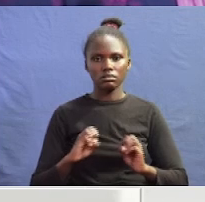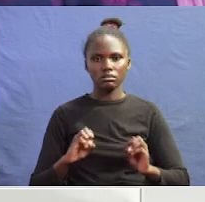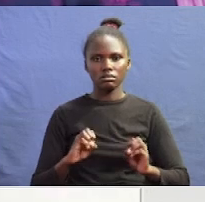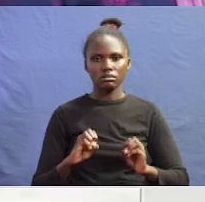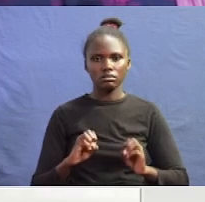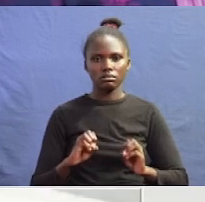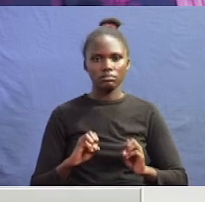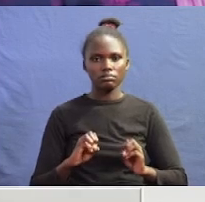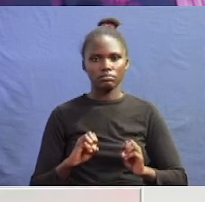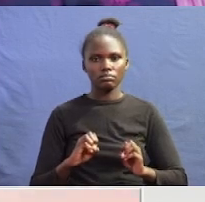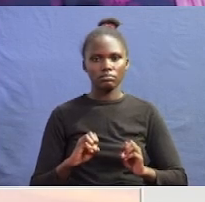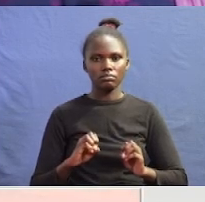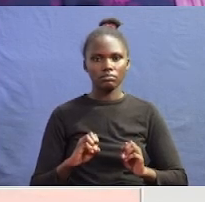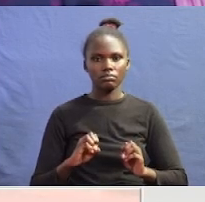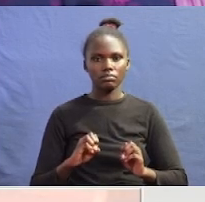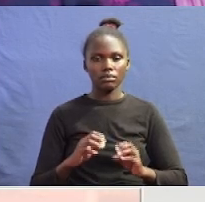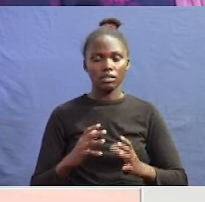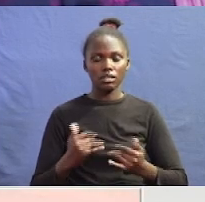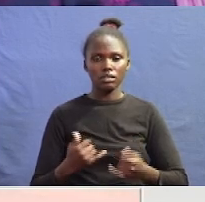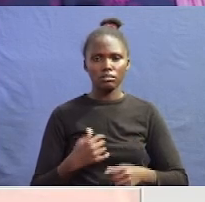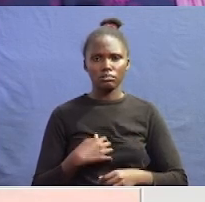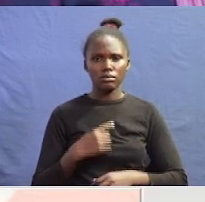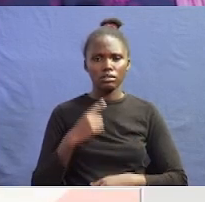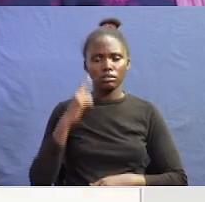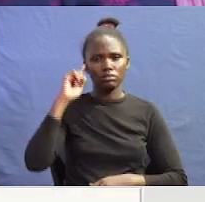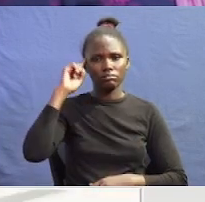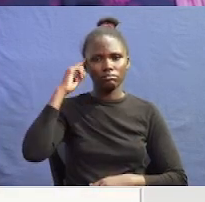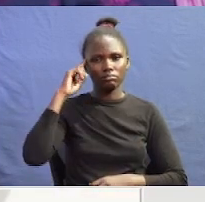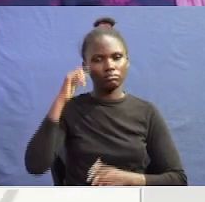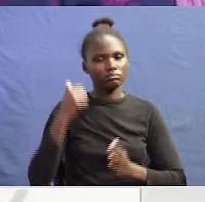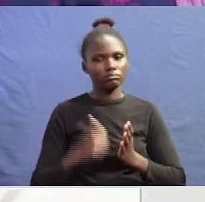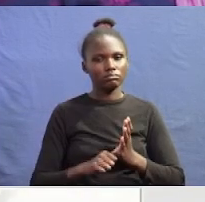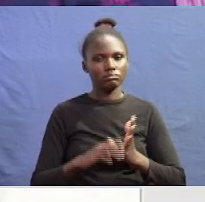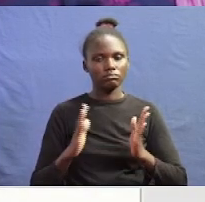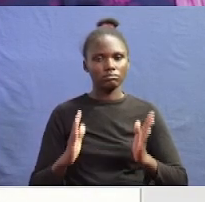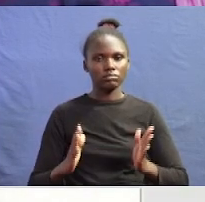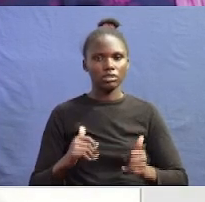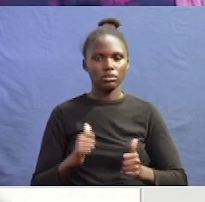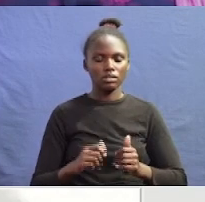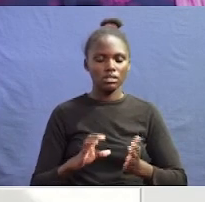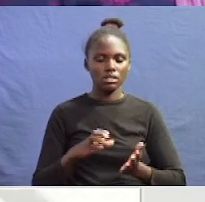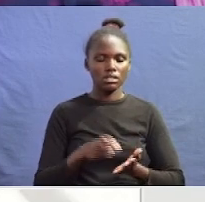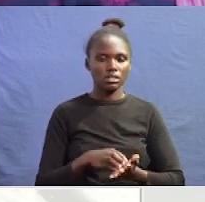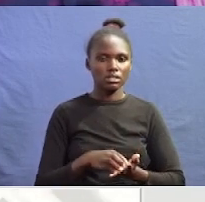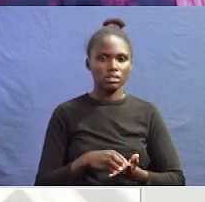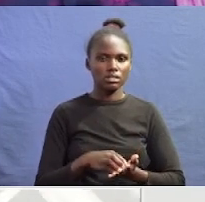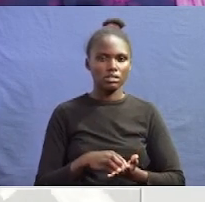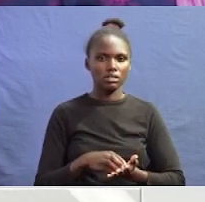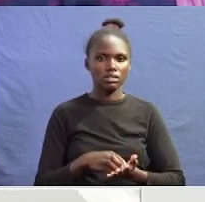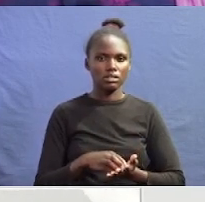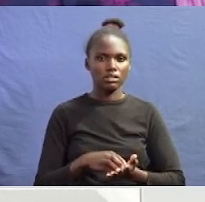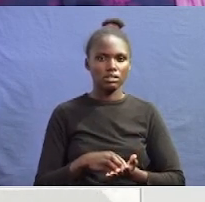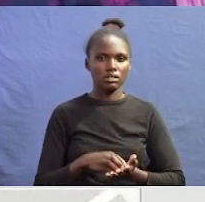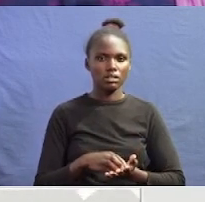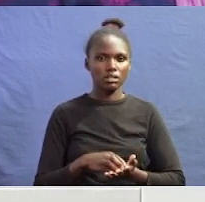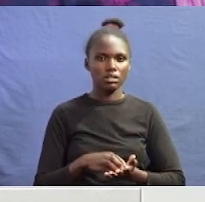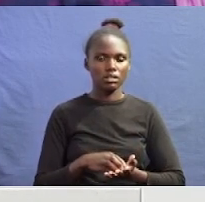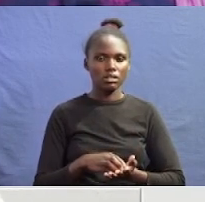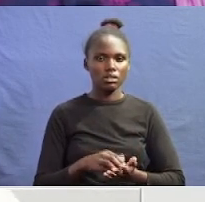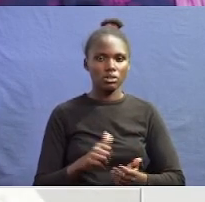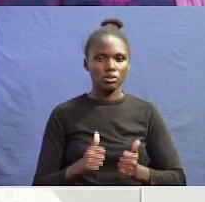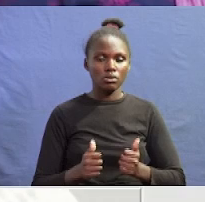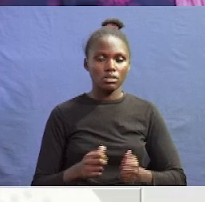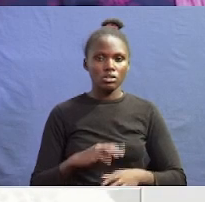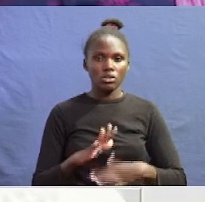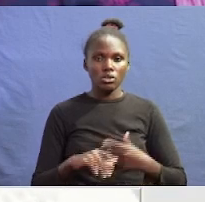Mr. Speaker, I find this to be a very fundamental issue in this case, which will